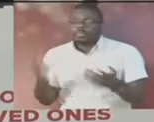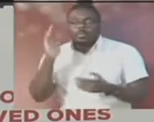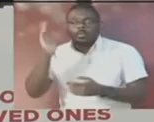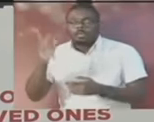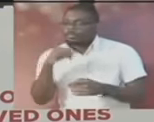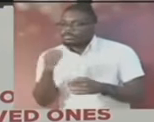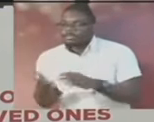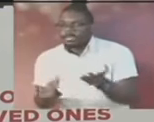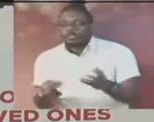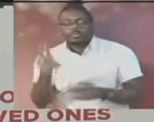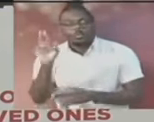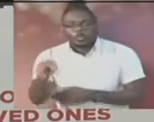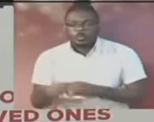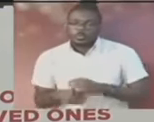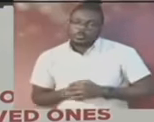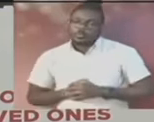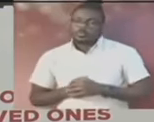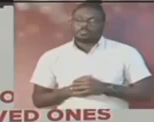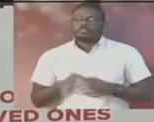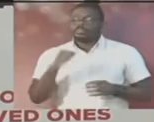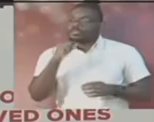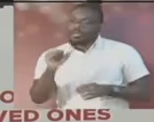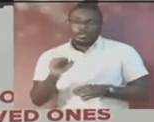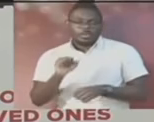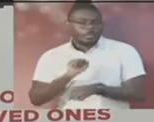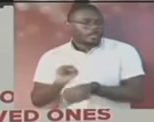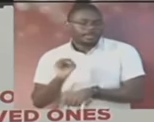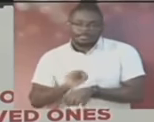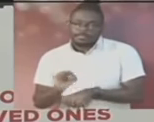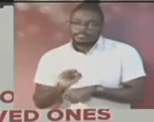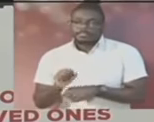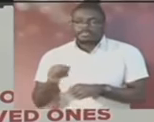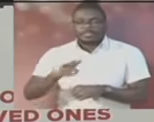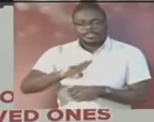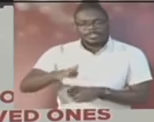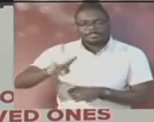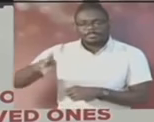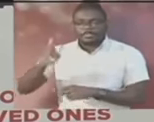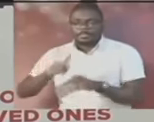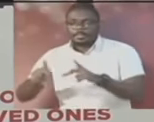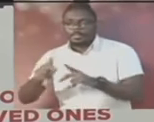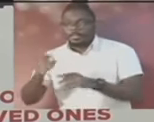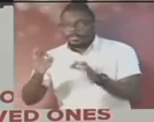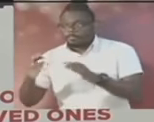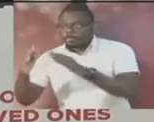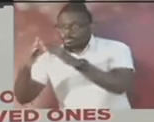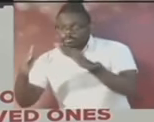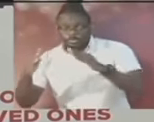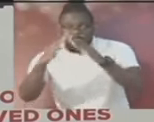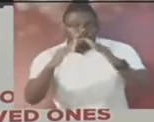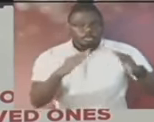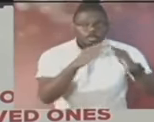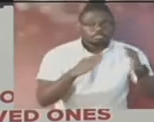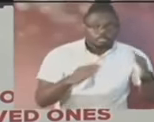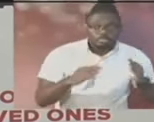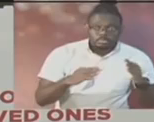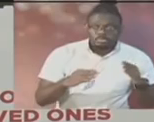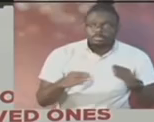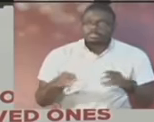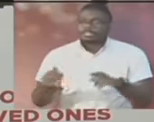around does not work. Different persons from different households carry different exposure